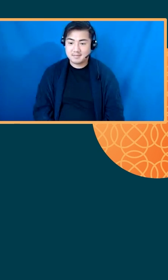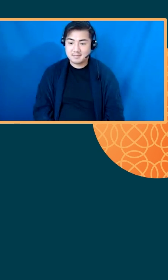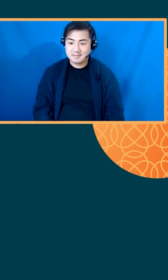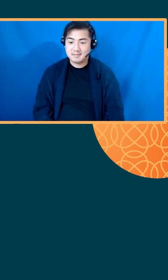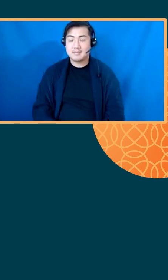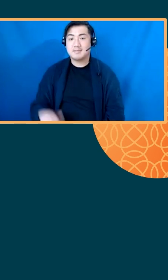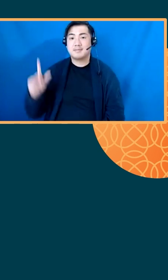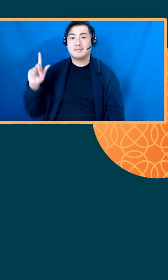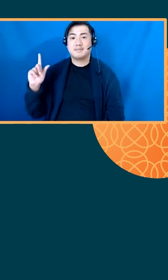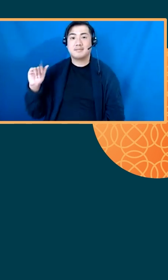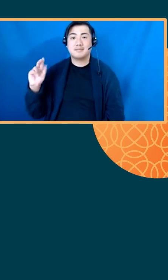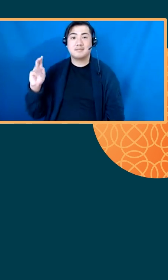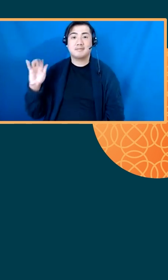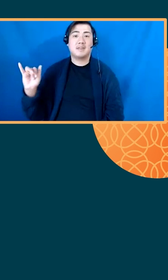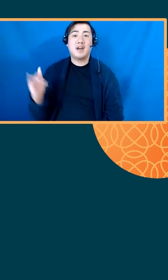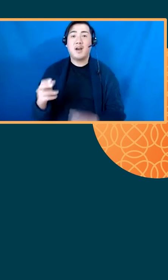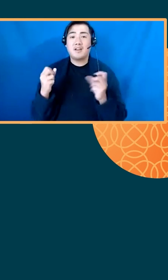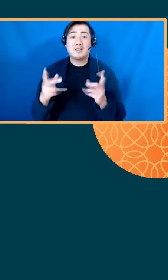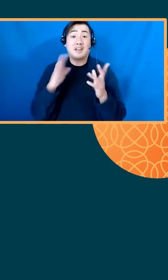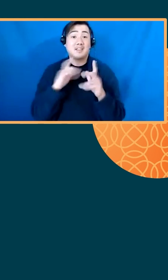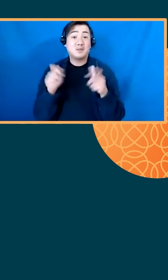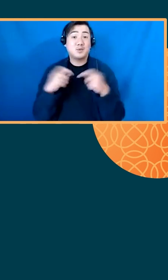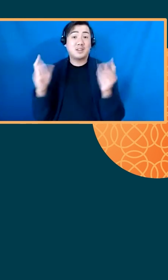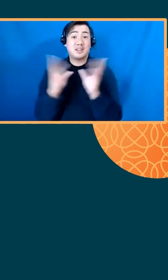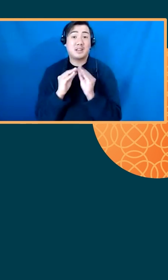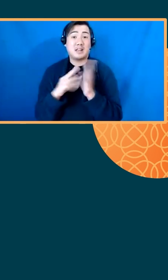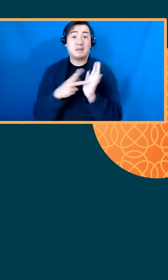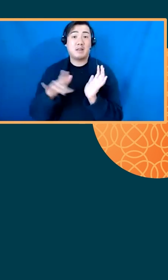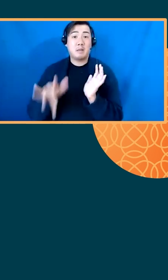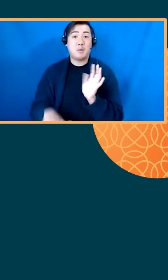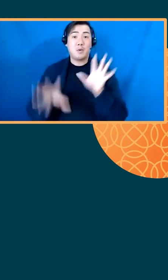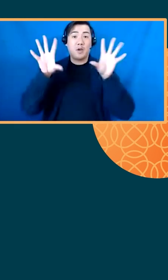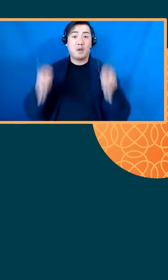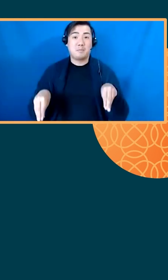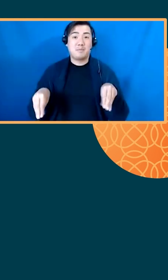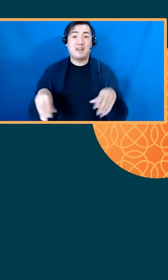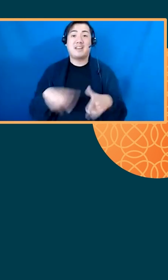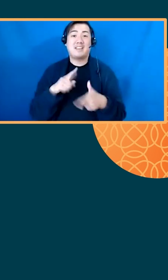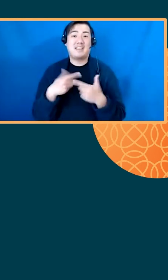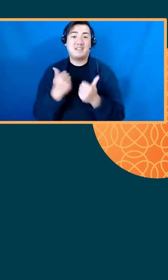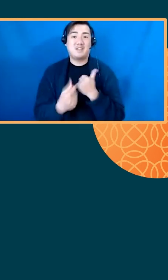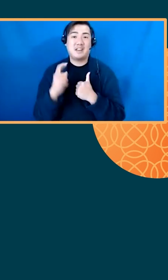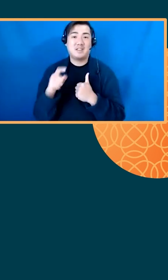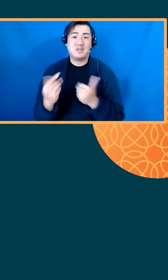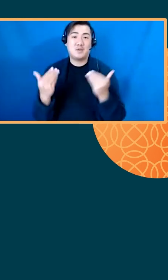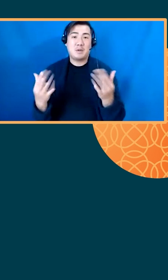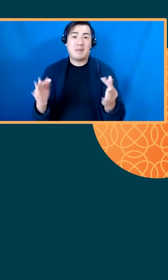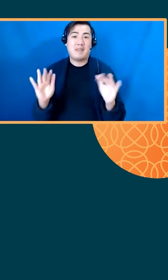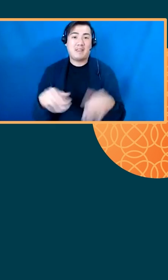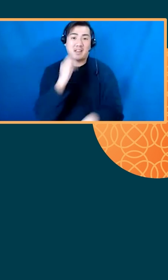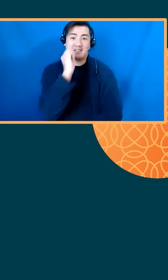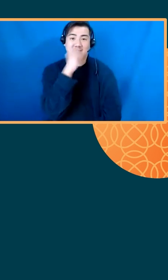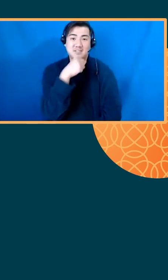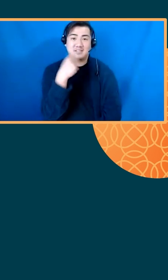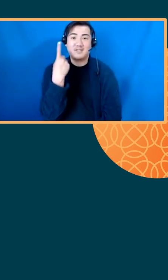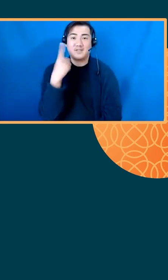This is Lindsey. Let's just end the call, Laura. I'm just click. We're done. Everybody needs to go meditate on that shit for like a good.